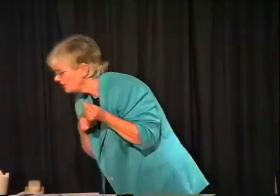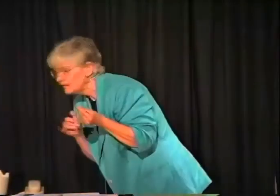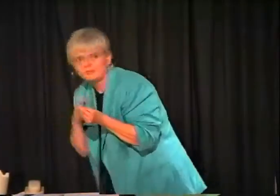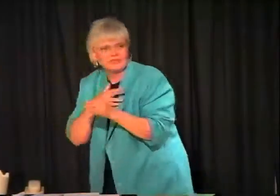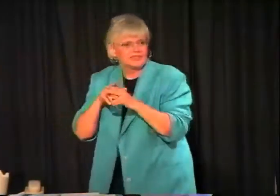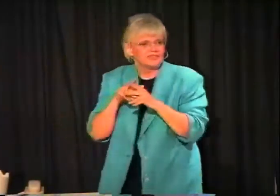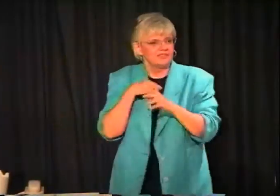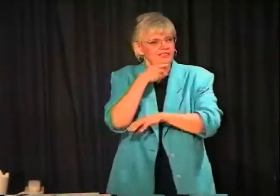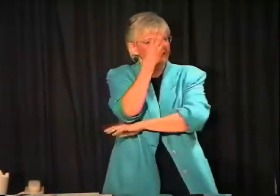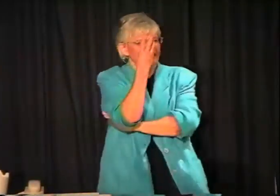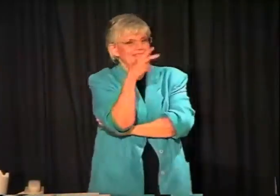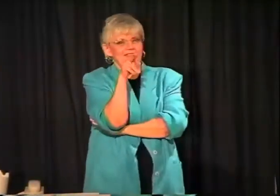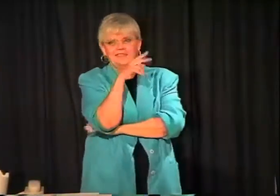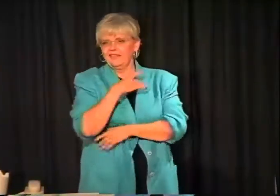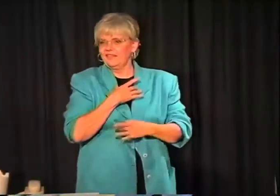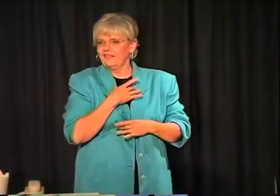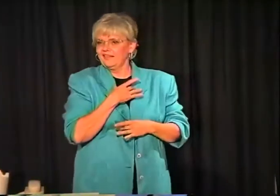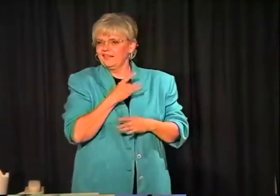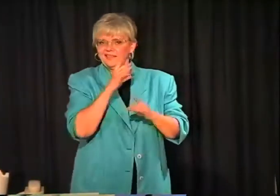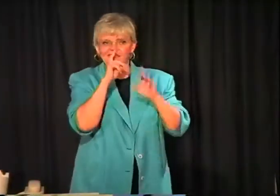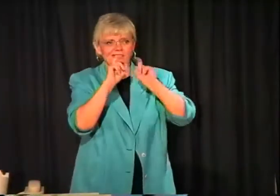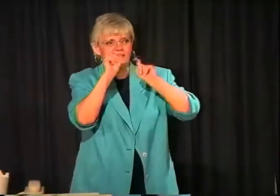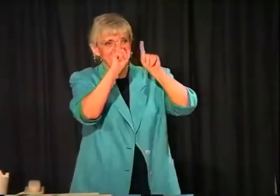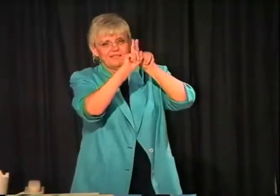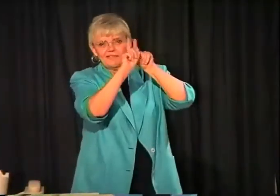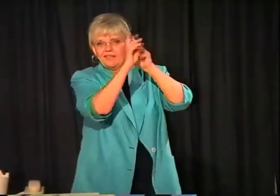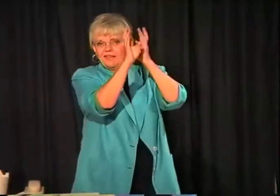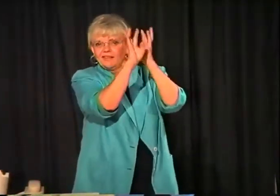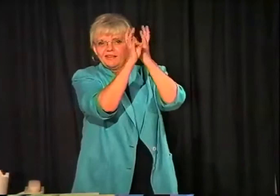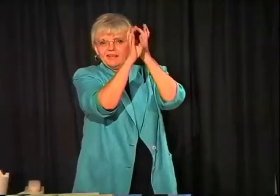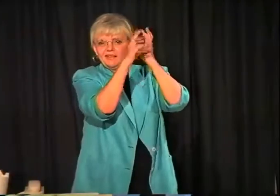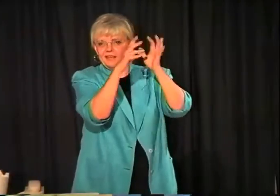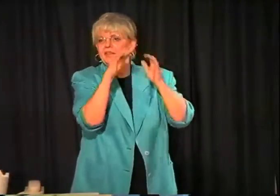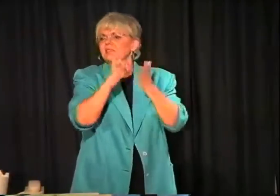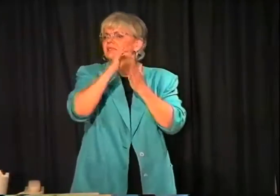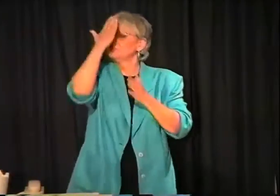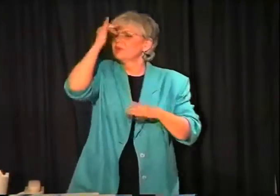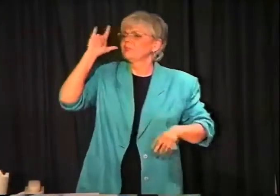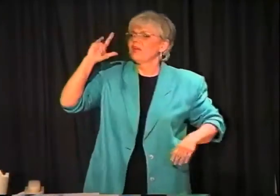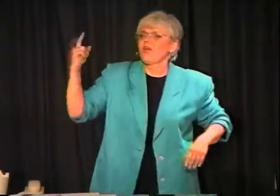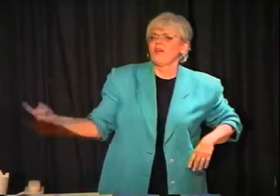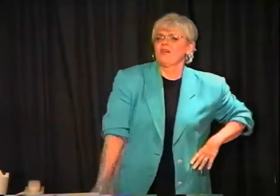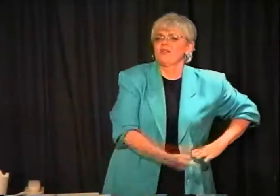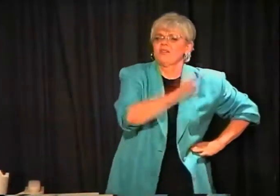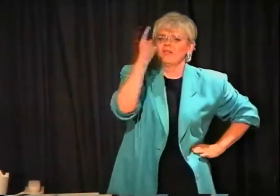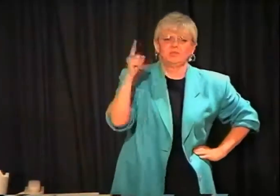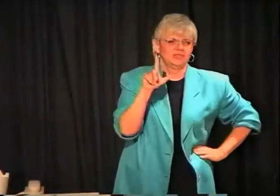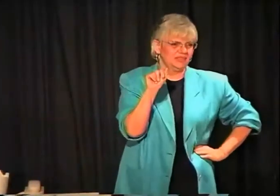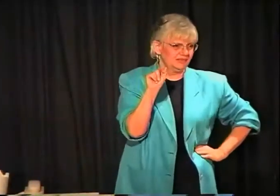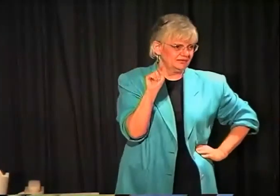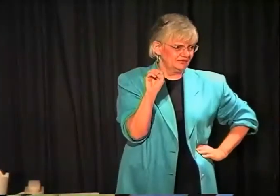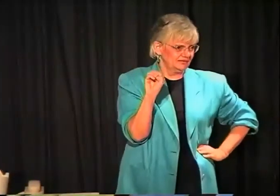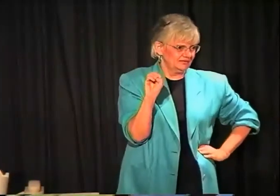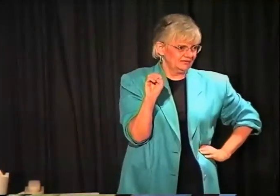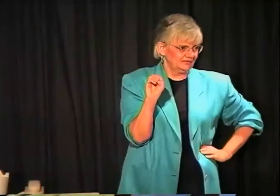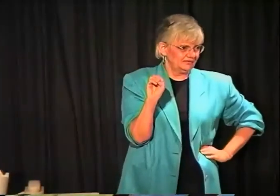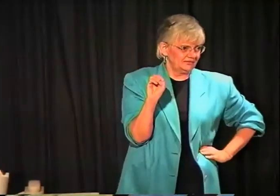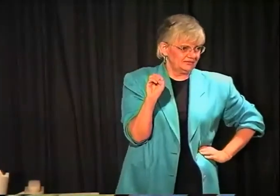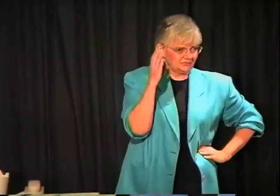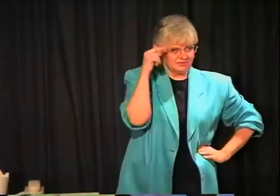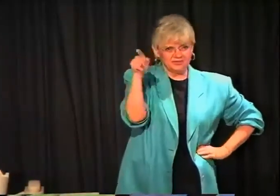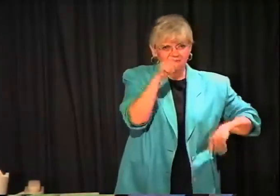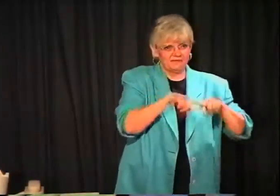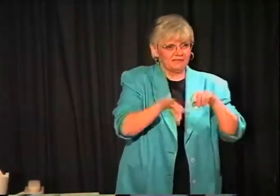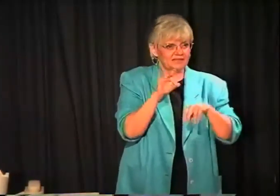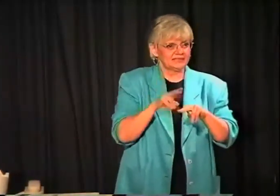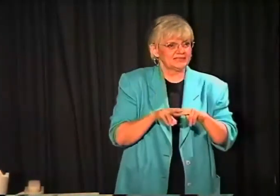on a plane when they're trying to find their seat. I love watching them. The struggle, trying to figure out which row and which seat.